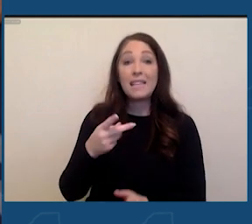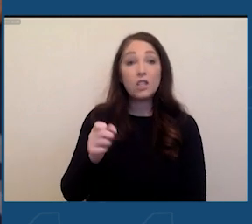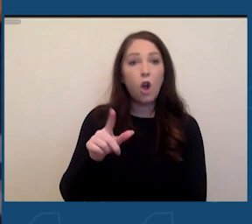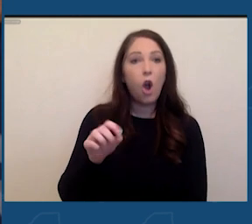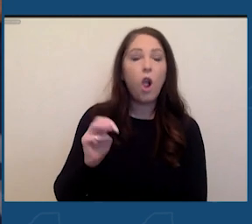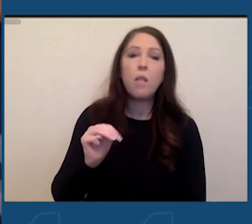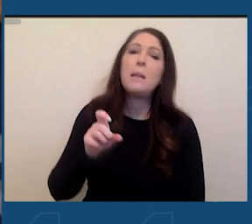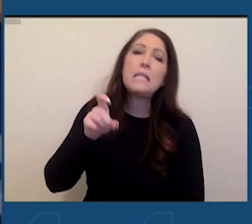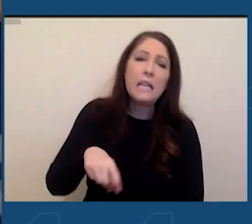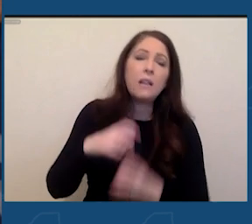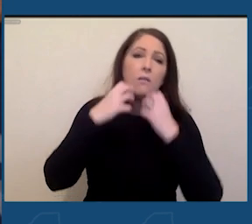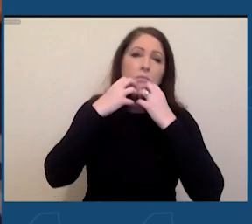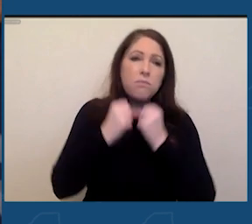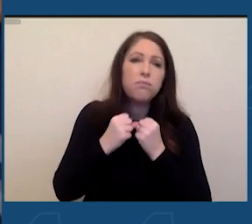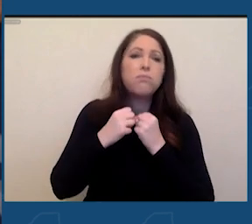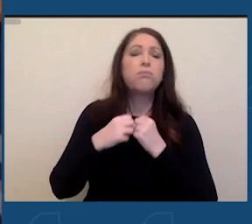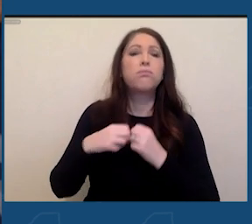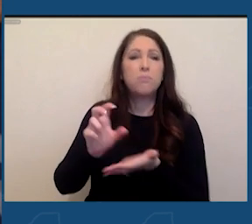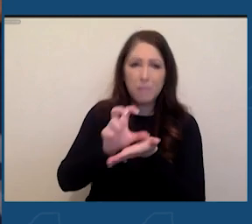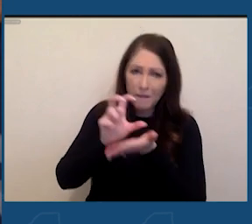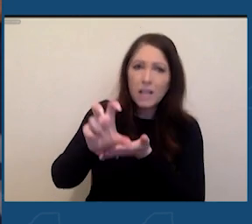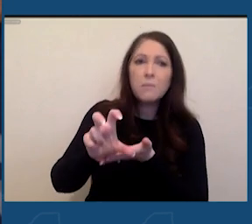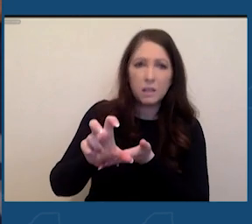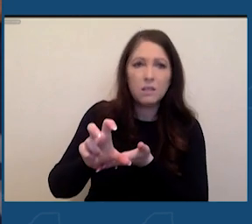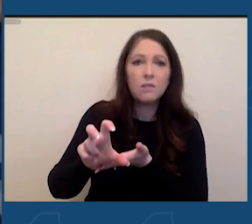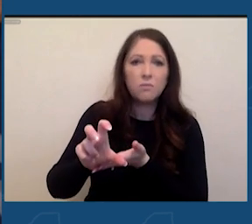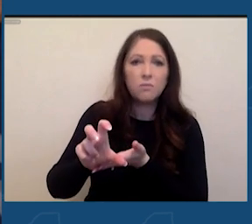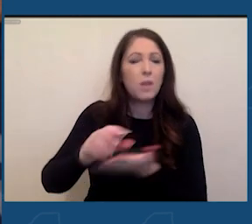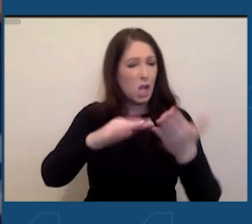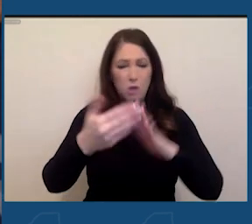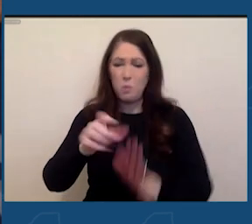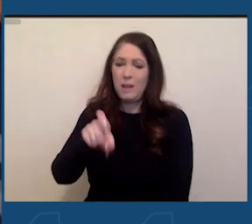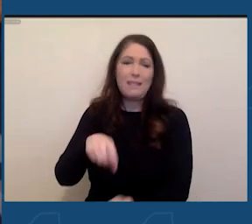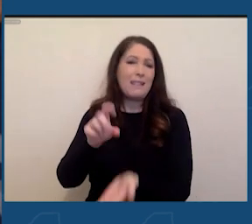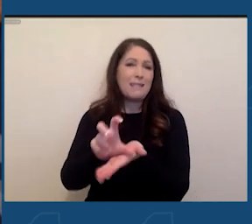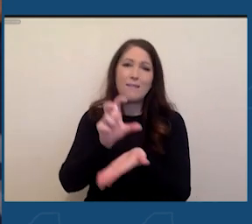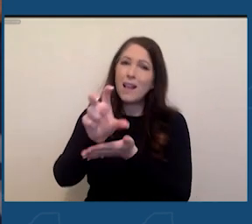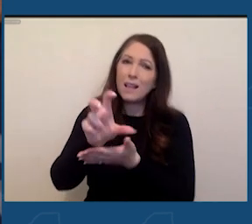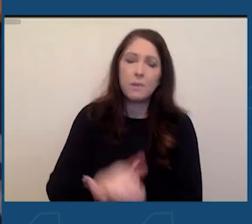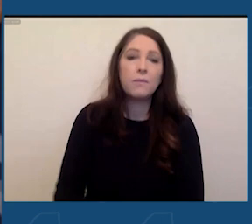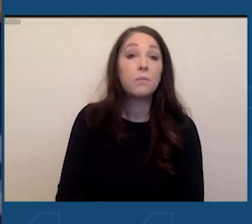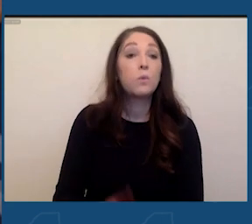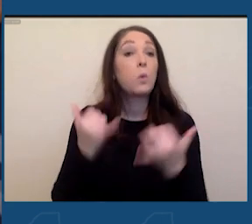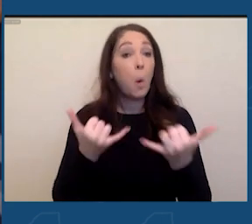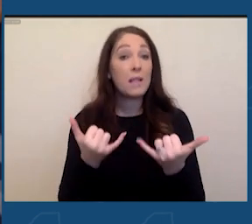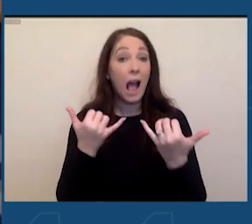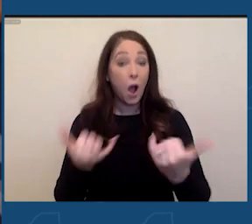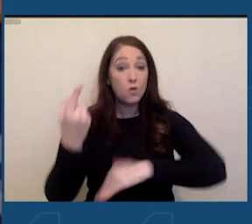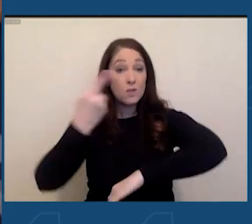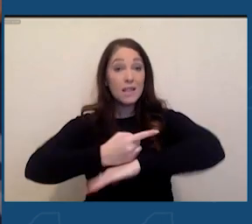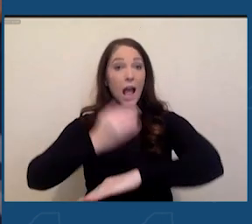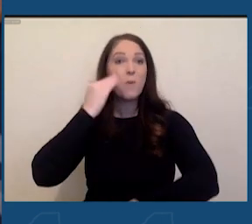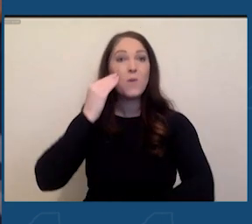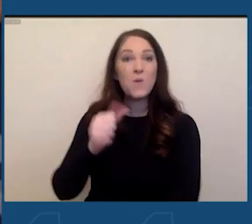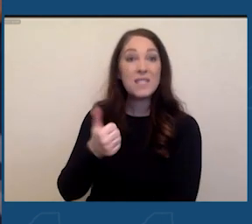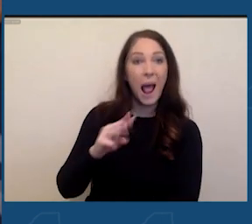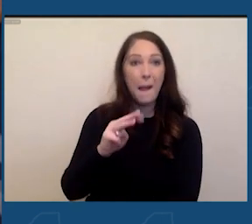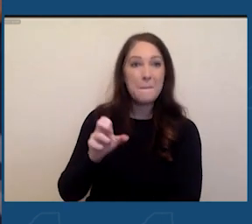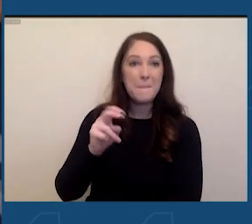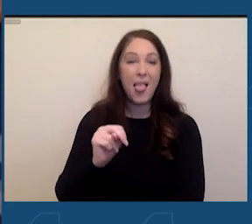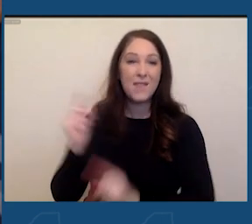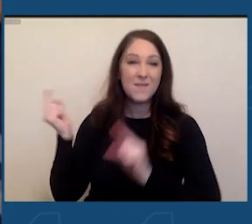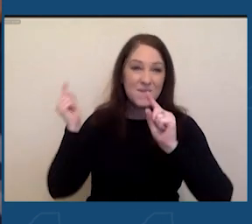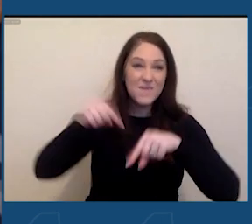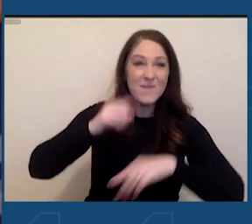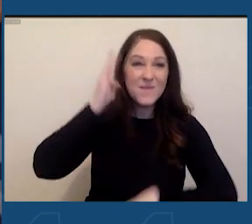investment. It's really true. This community needs investment. And now, today, we know 10 million is coming. This is so